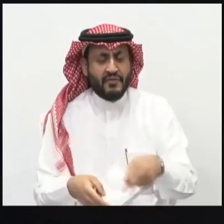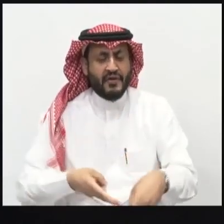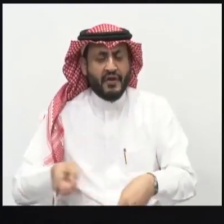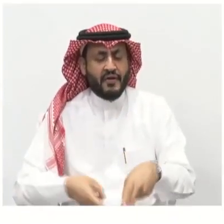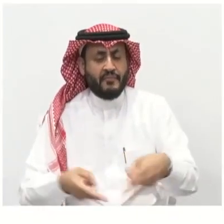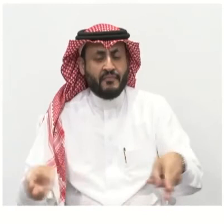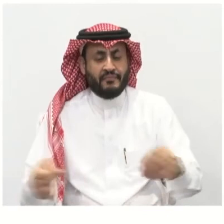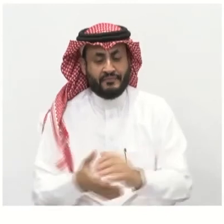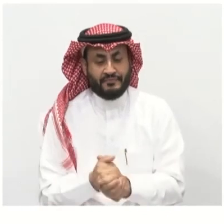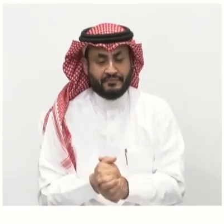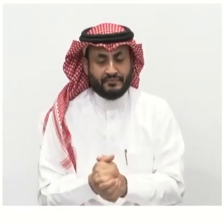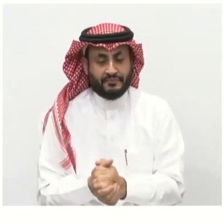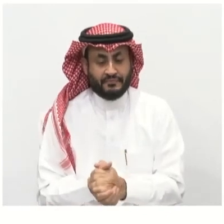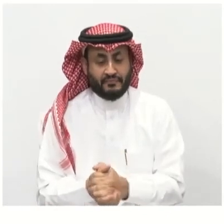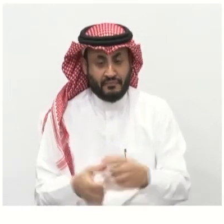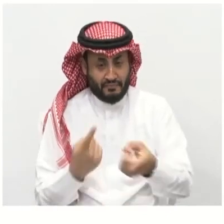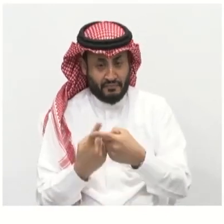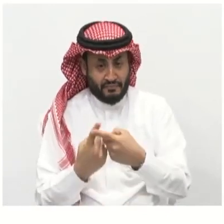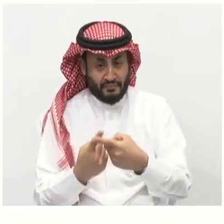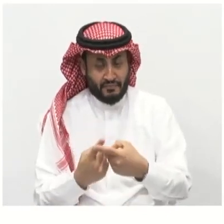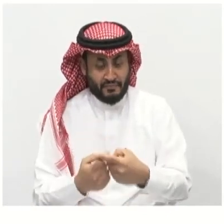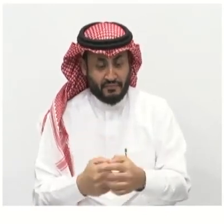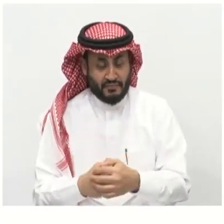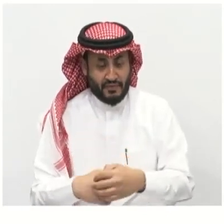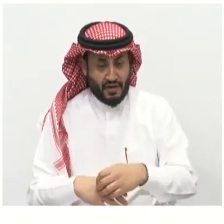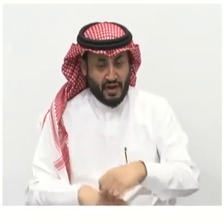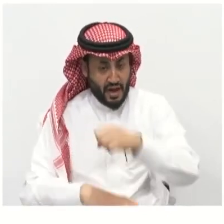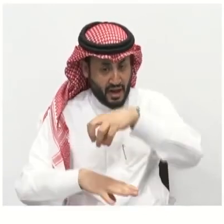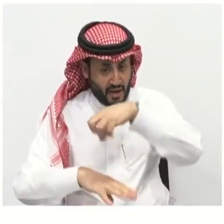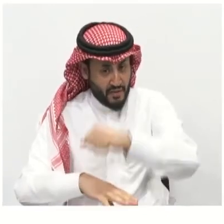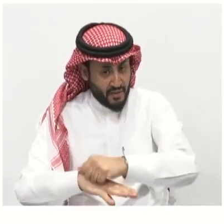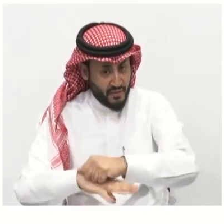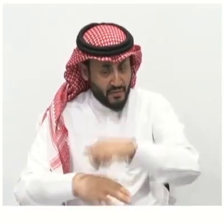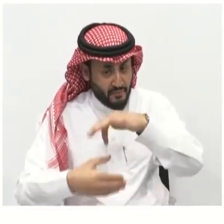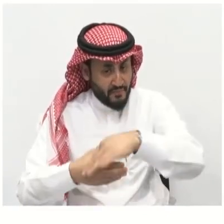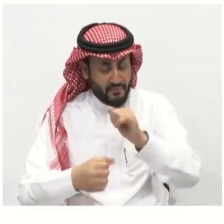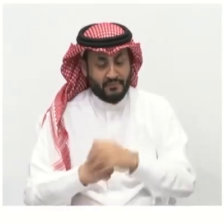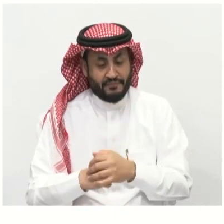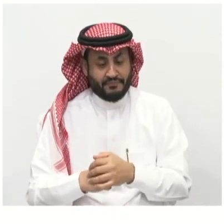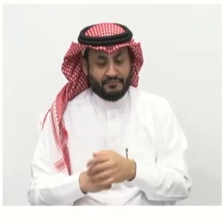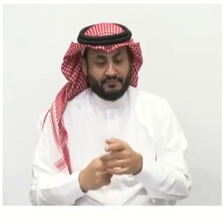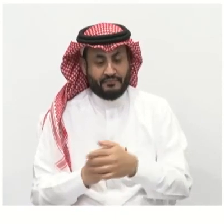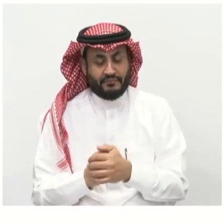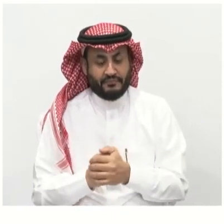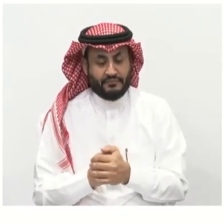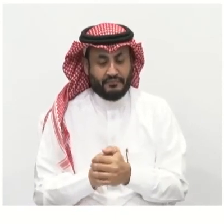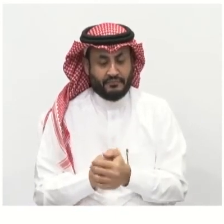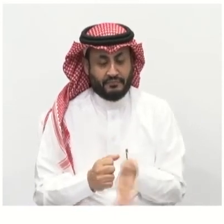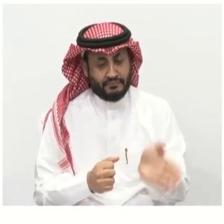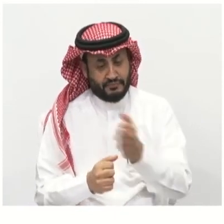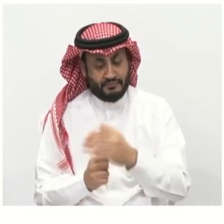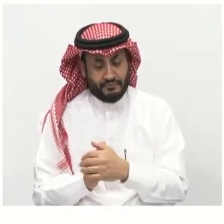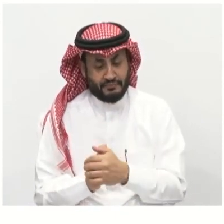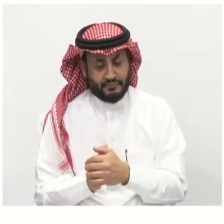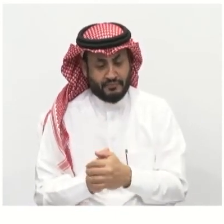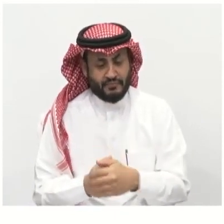Okay, so we've learned prepositions of place. We have in the box, on the box,